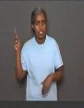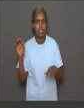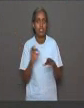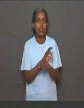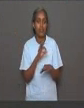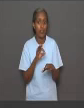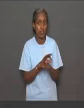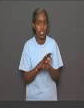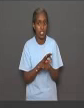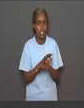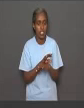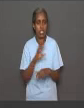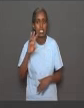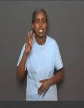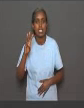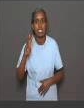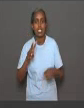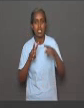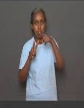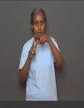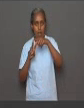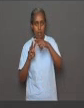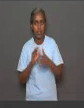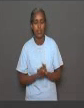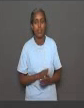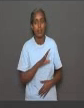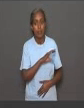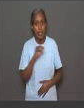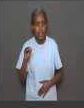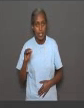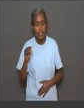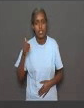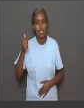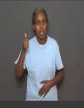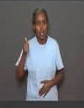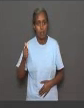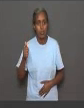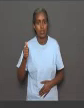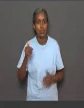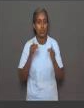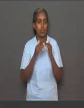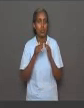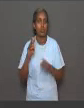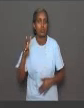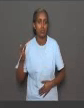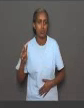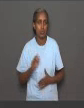function is 6 pi, and the amplitude is 2.